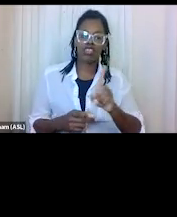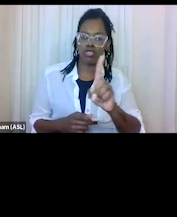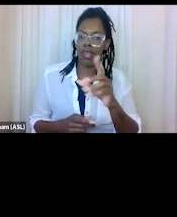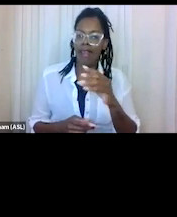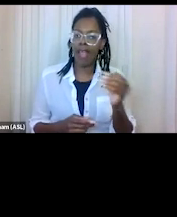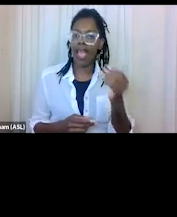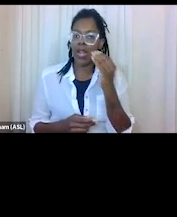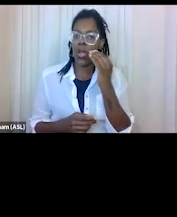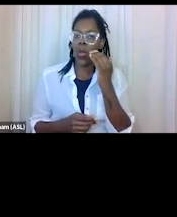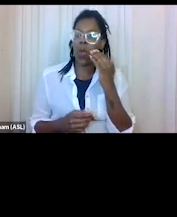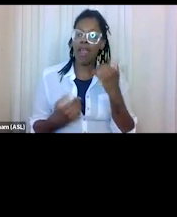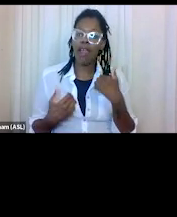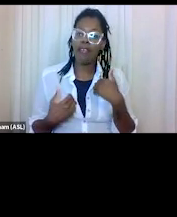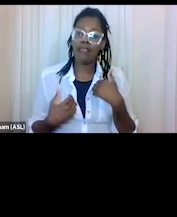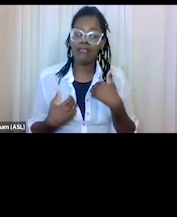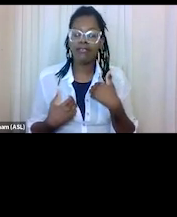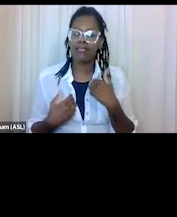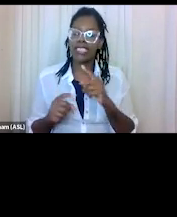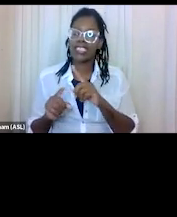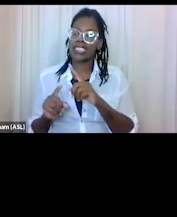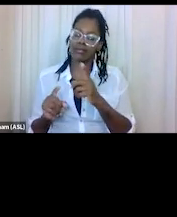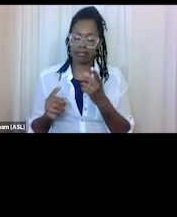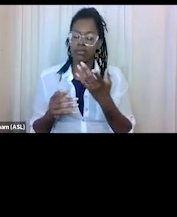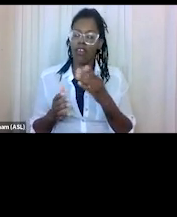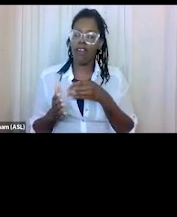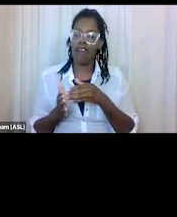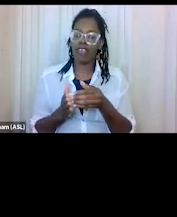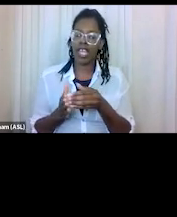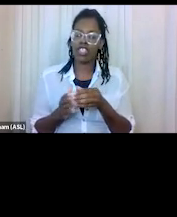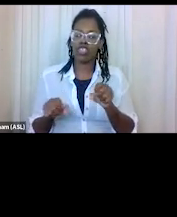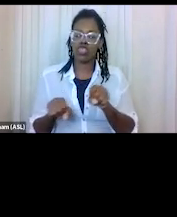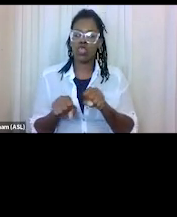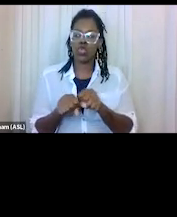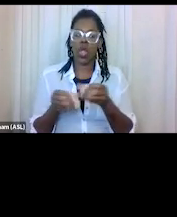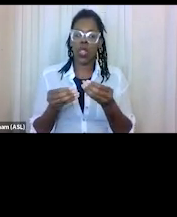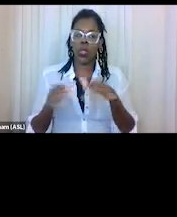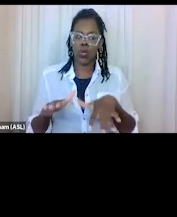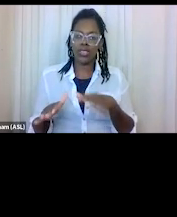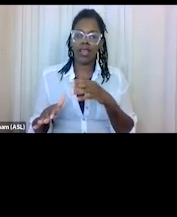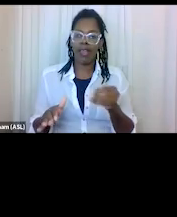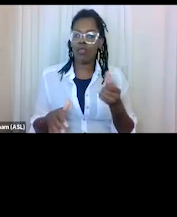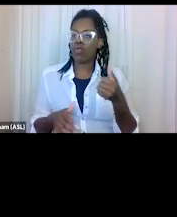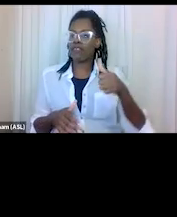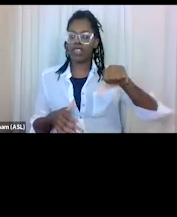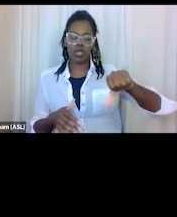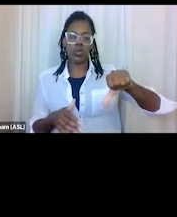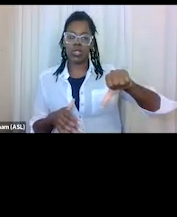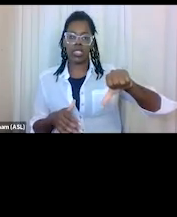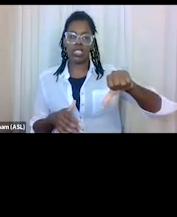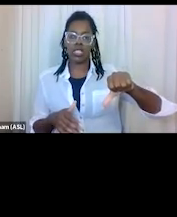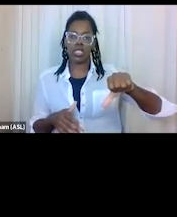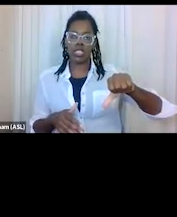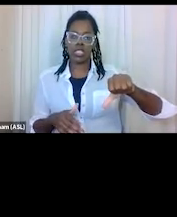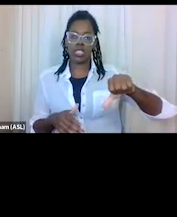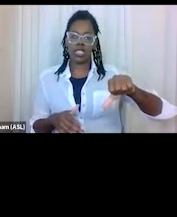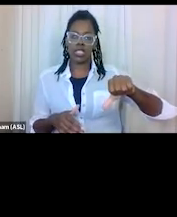infamous for achieving minor injuries and the loss of shoes, and absolutely refusing to be anyone other than Princess